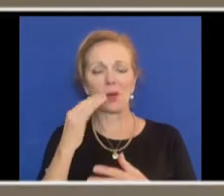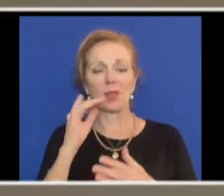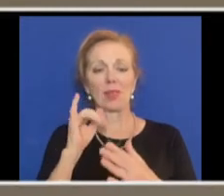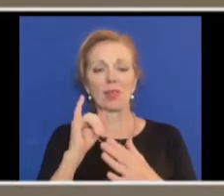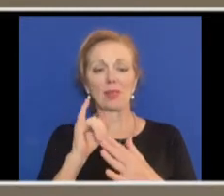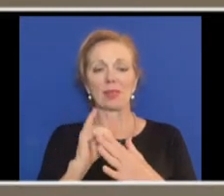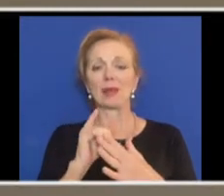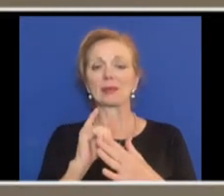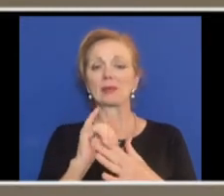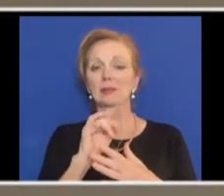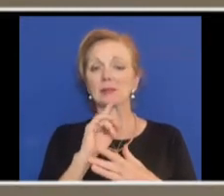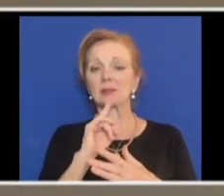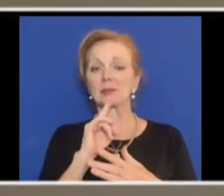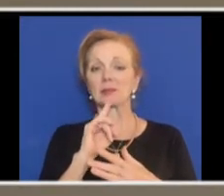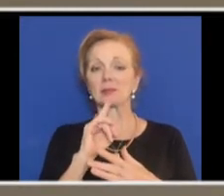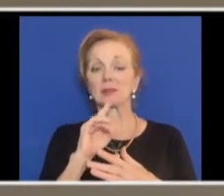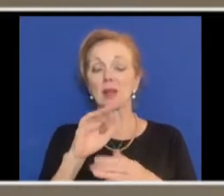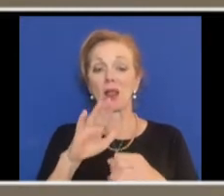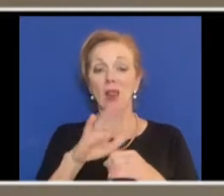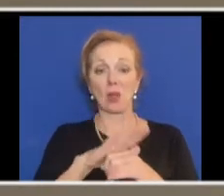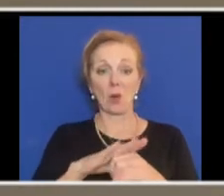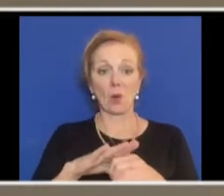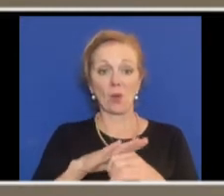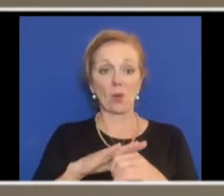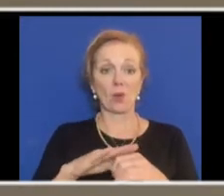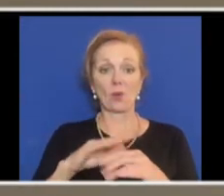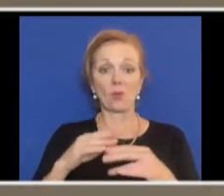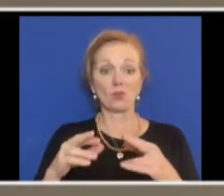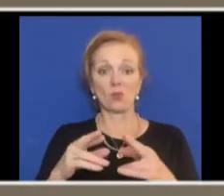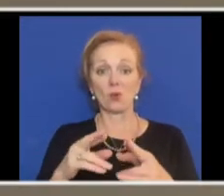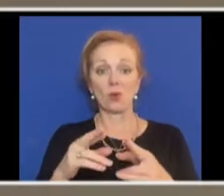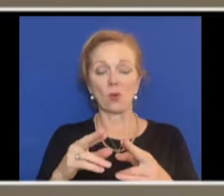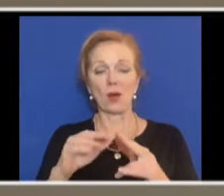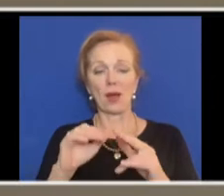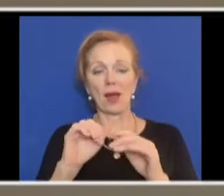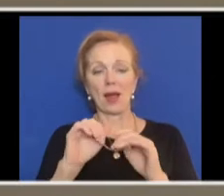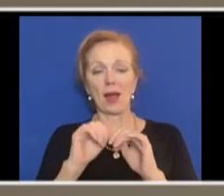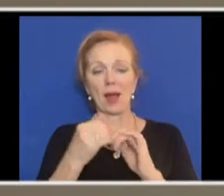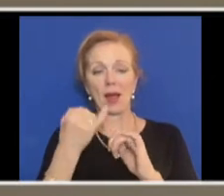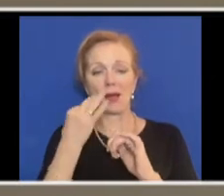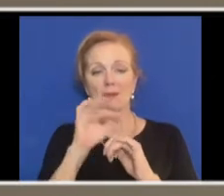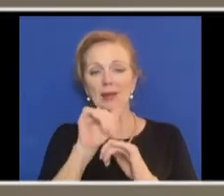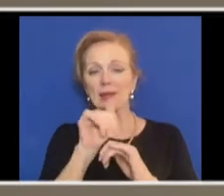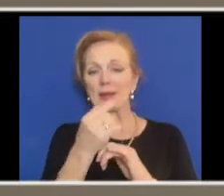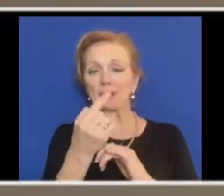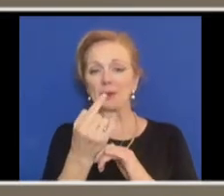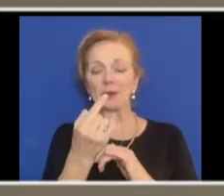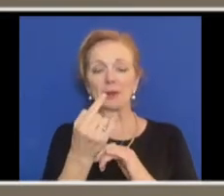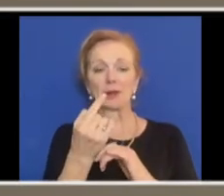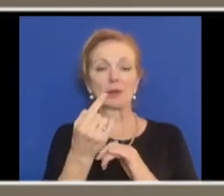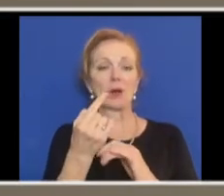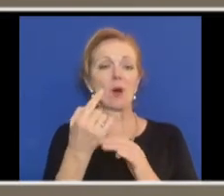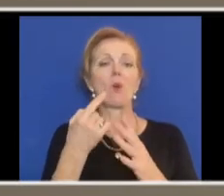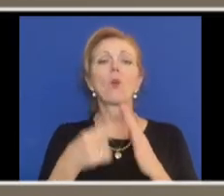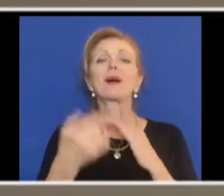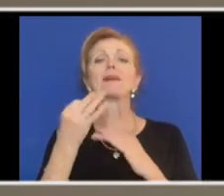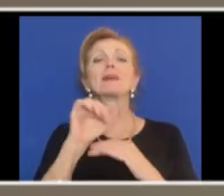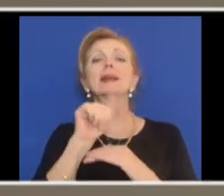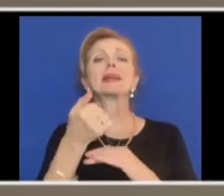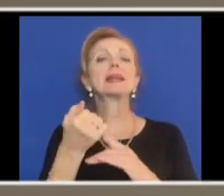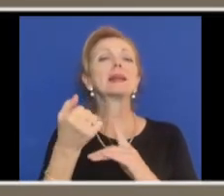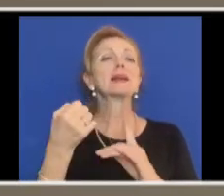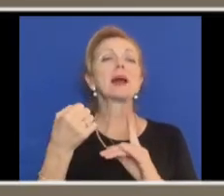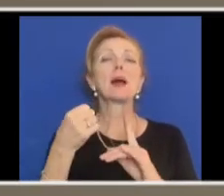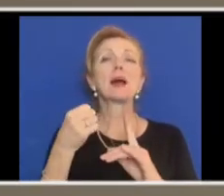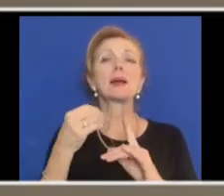is a local Road how if any what if any impact